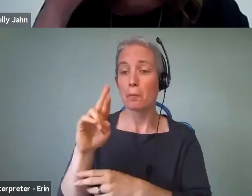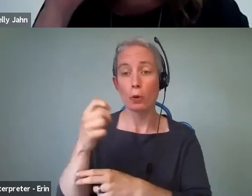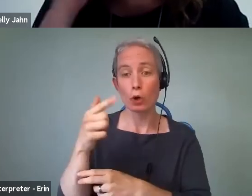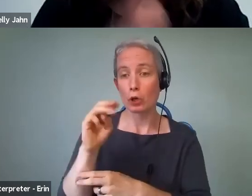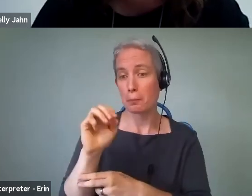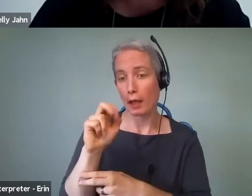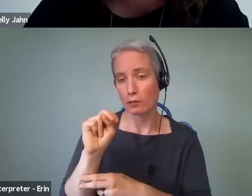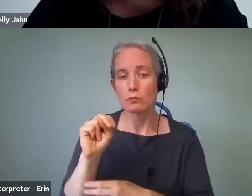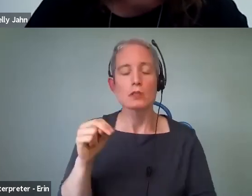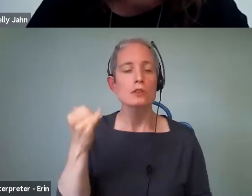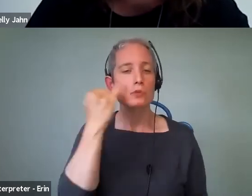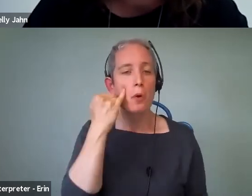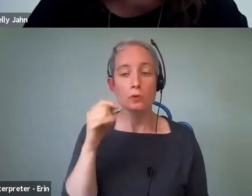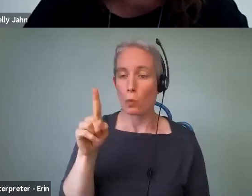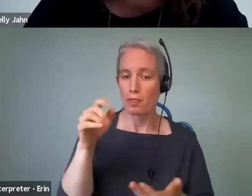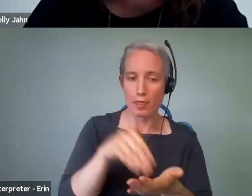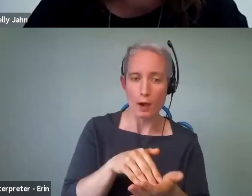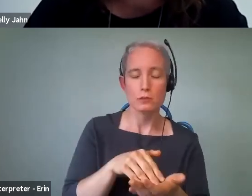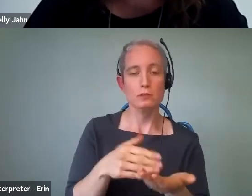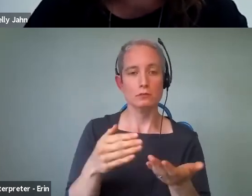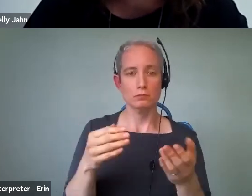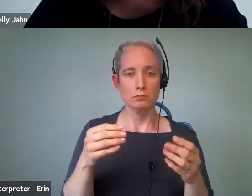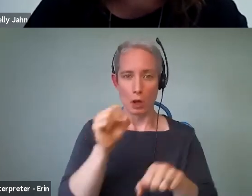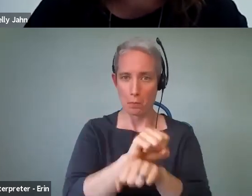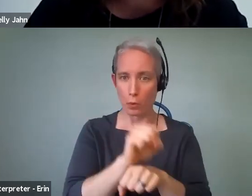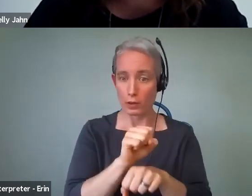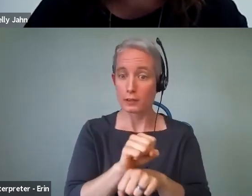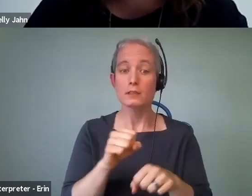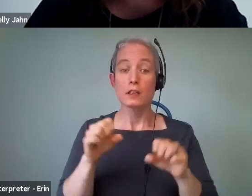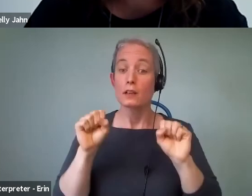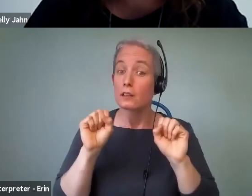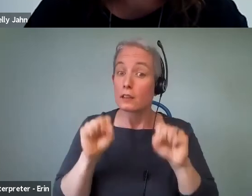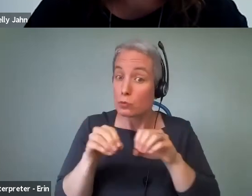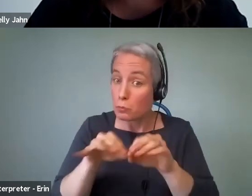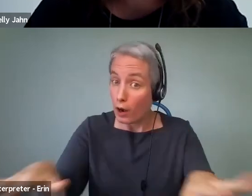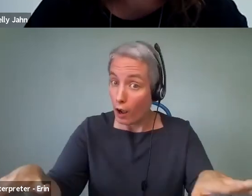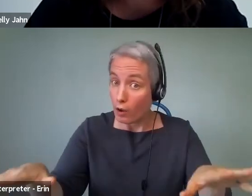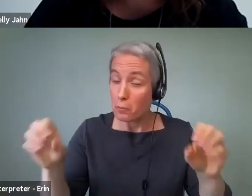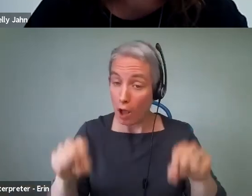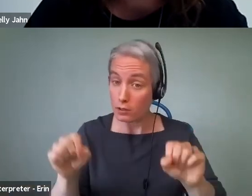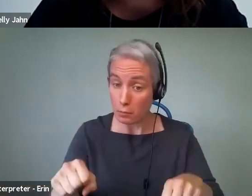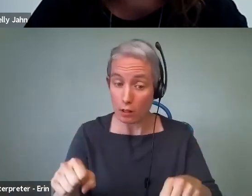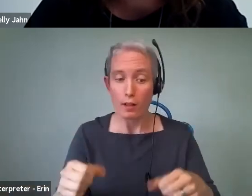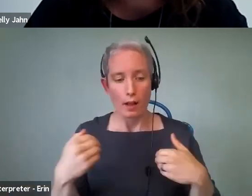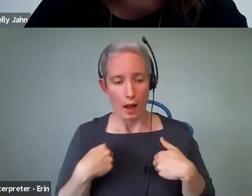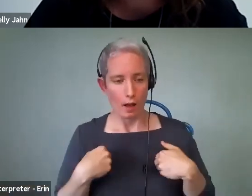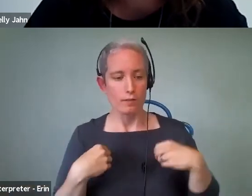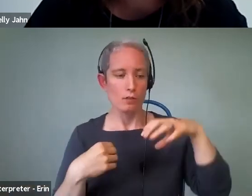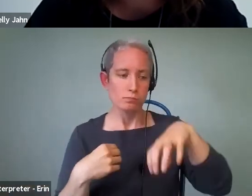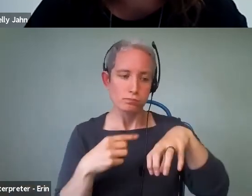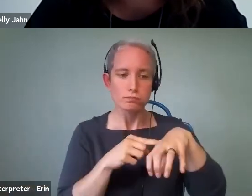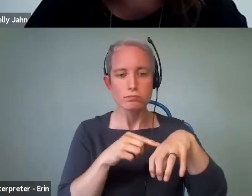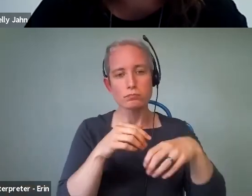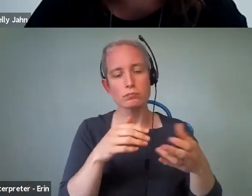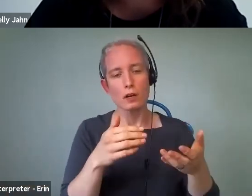you create your own co-working hubs that are interconnected within the community? Yes. And that's instead of having a headquarters or? Yes.